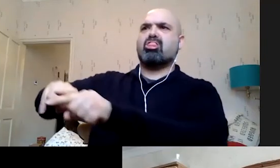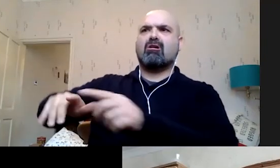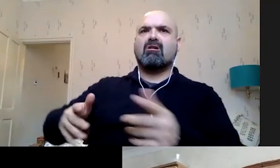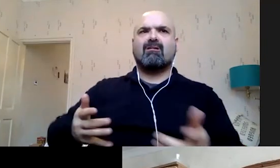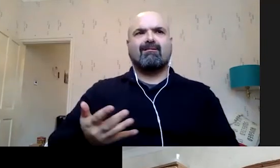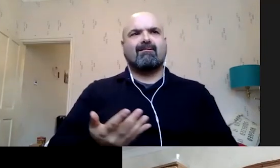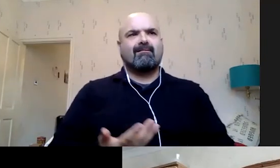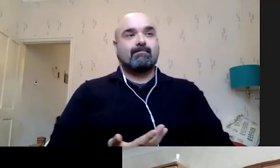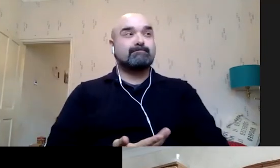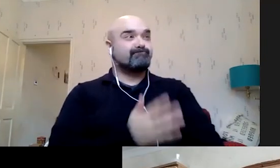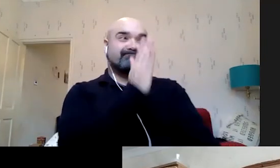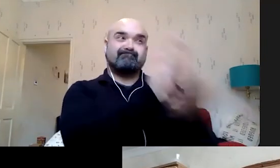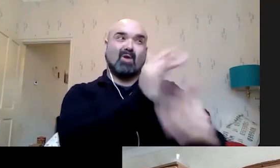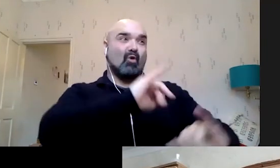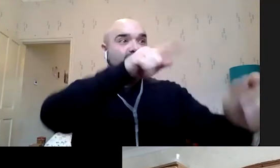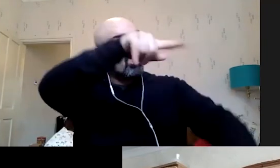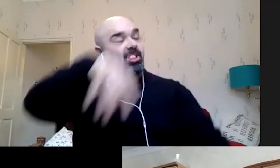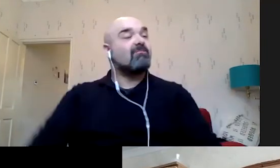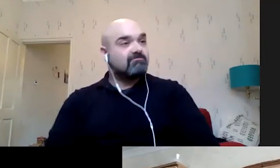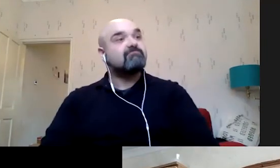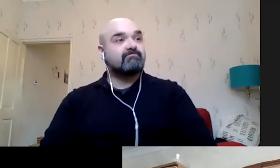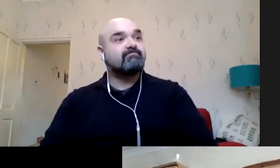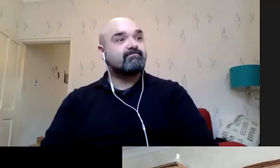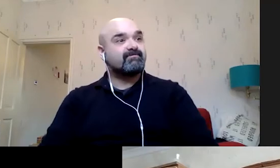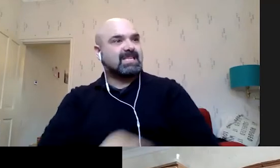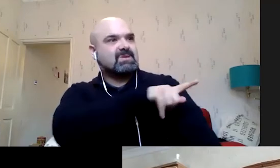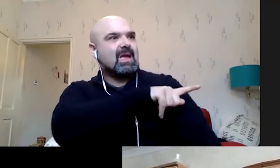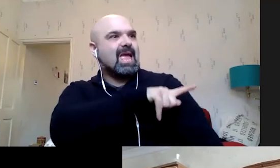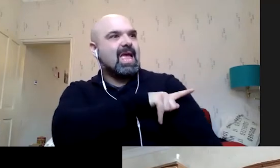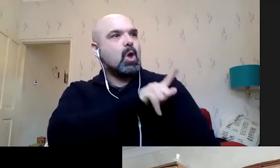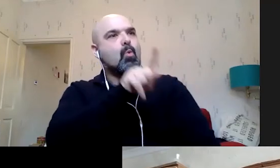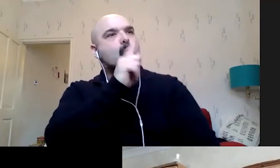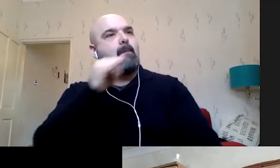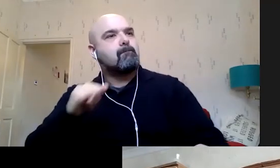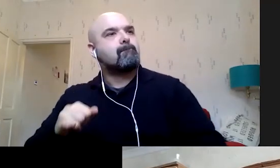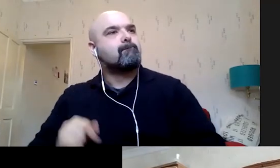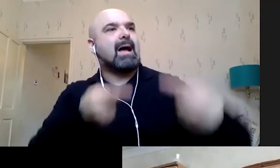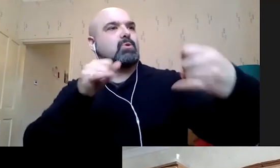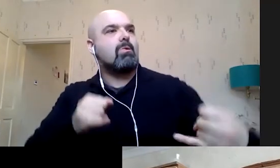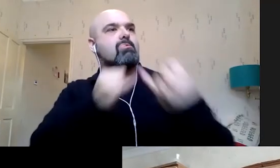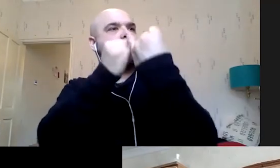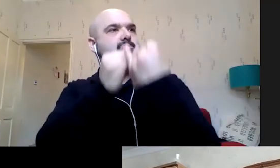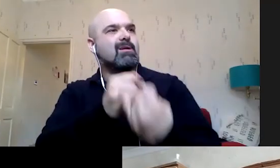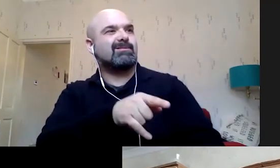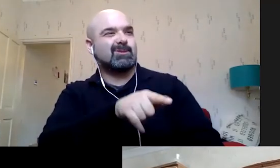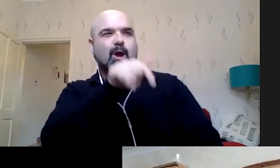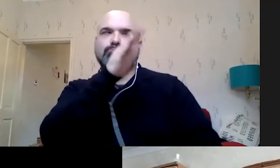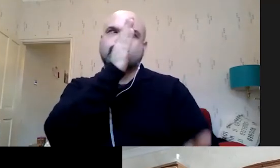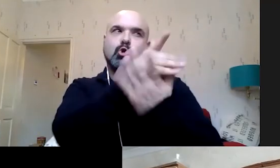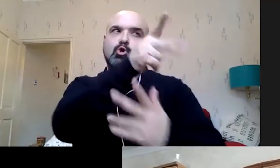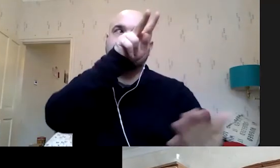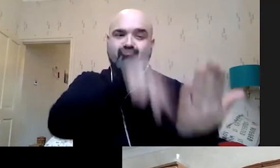And that's awful, because, you know, one of the big battles that I'm sure you will have read